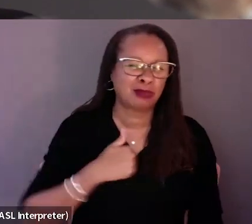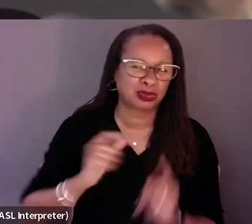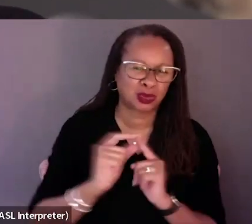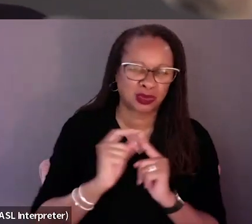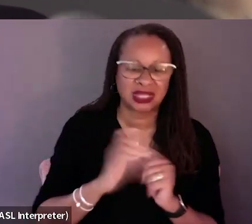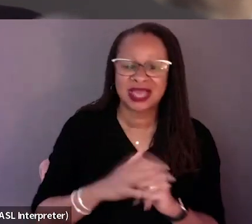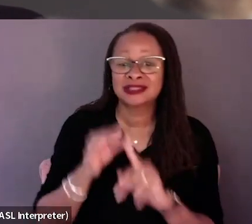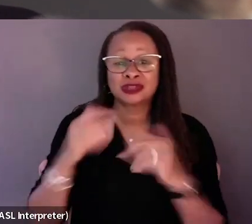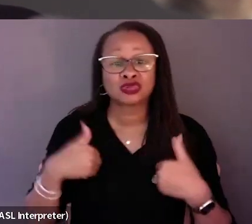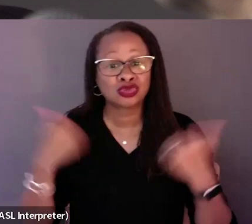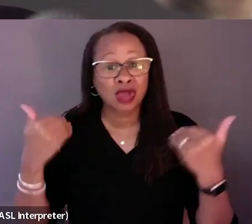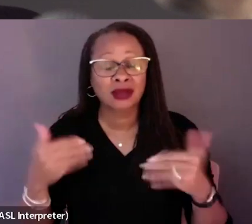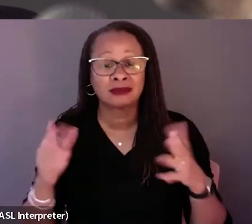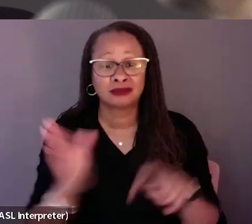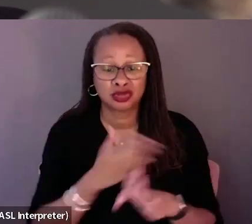musicians who